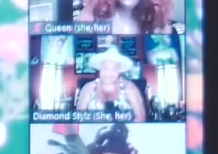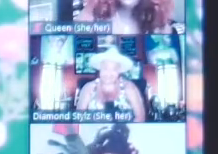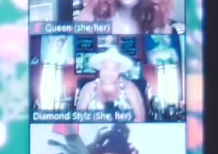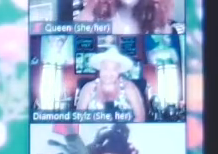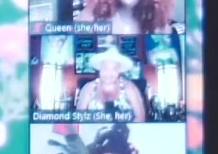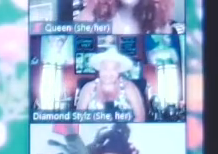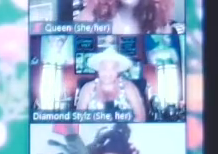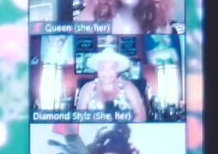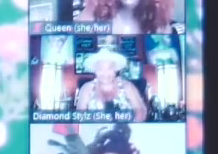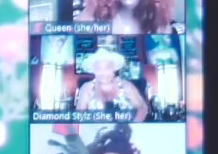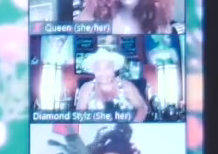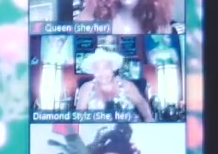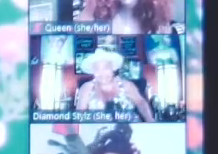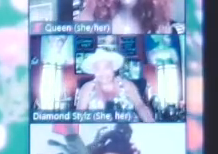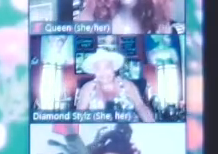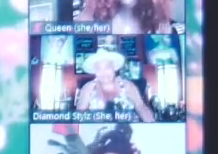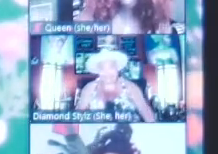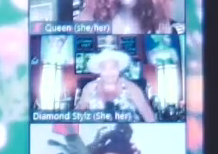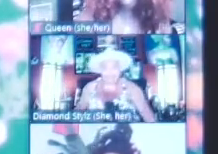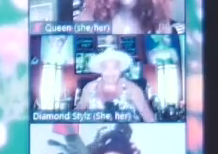ITTYBITTYNY.